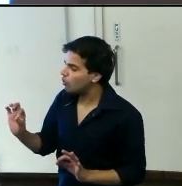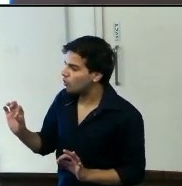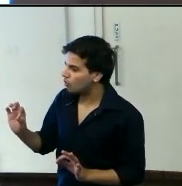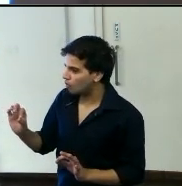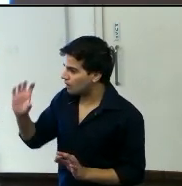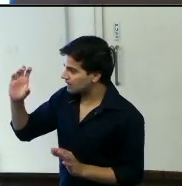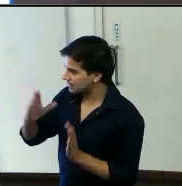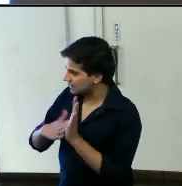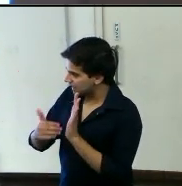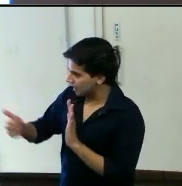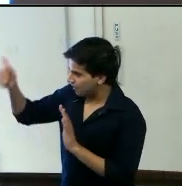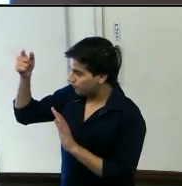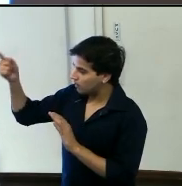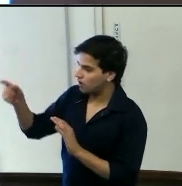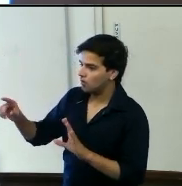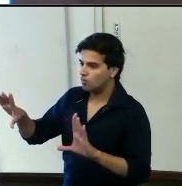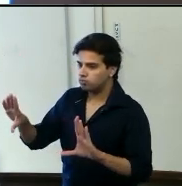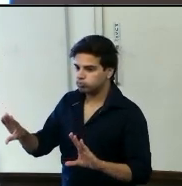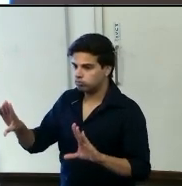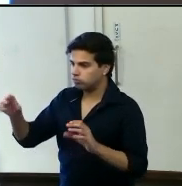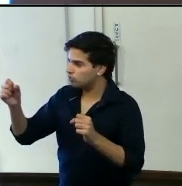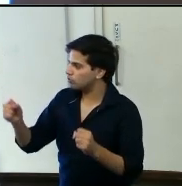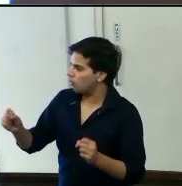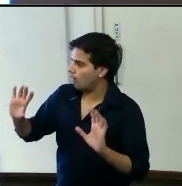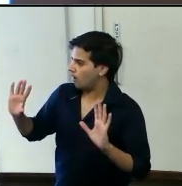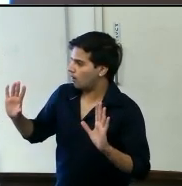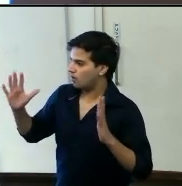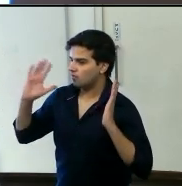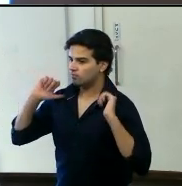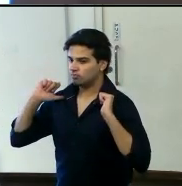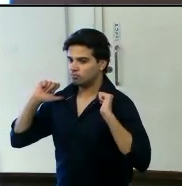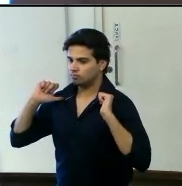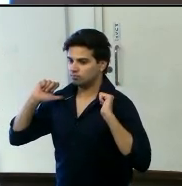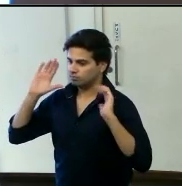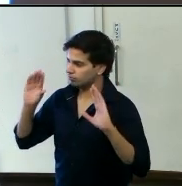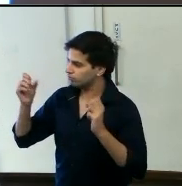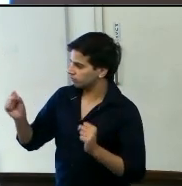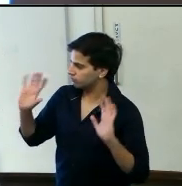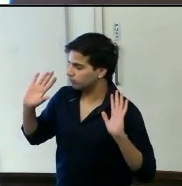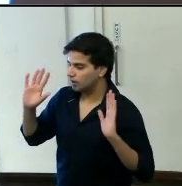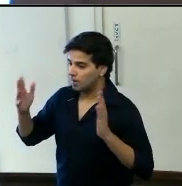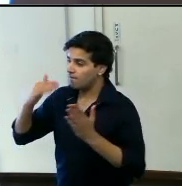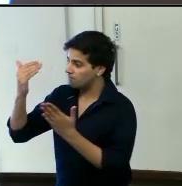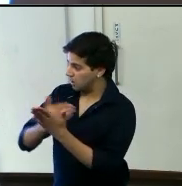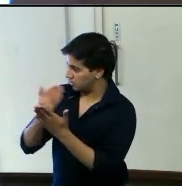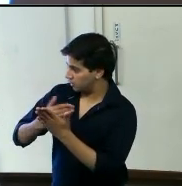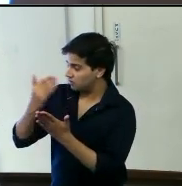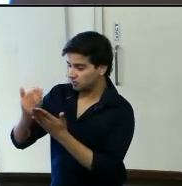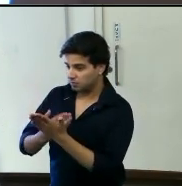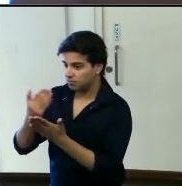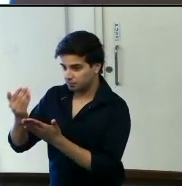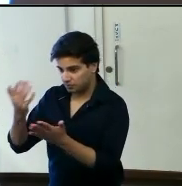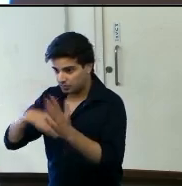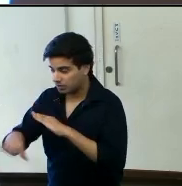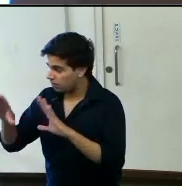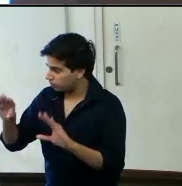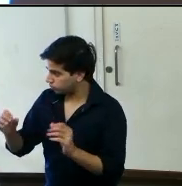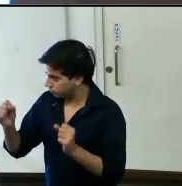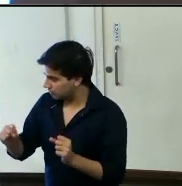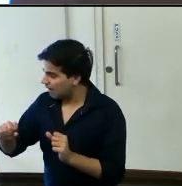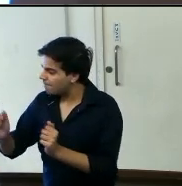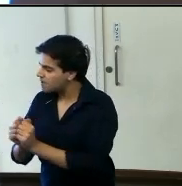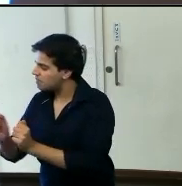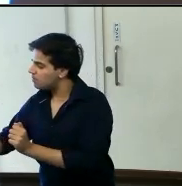have a cushion chair, and then rest of I've seen functions where chief guest chair or cushion chair mikdala plastic